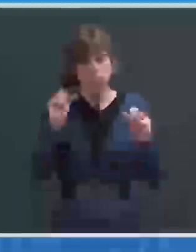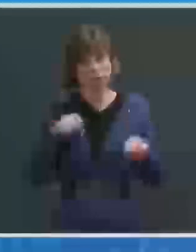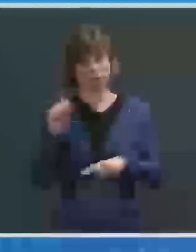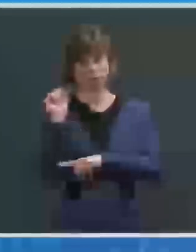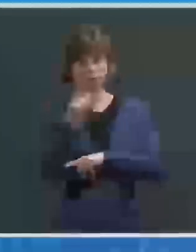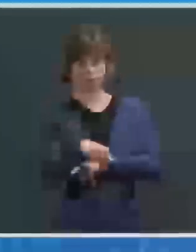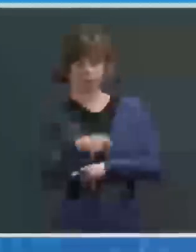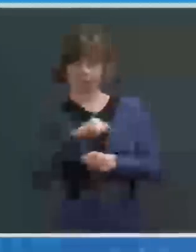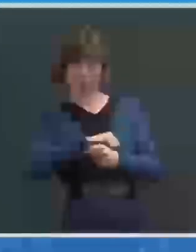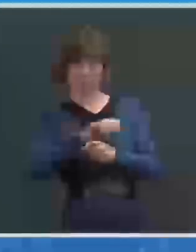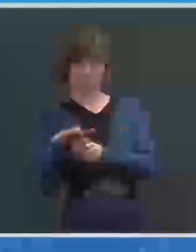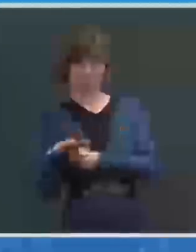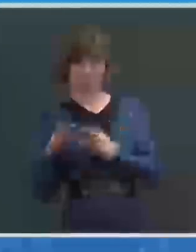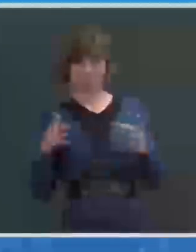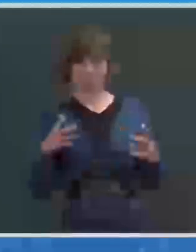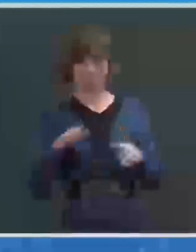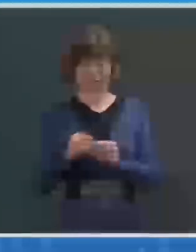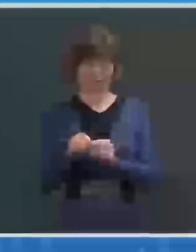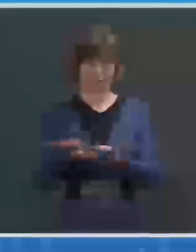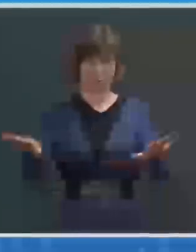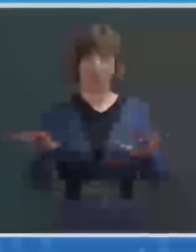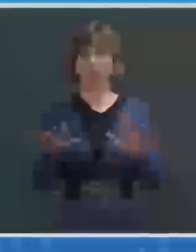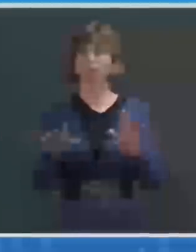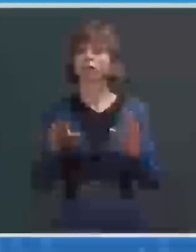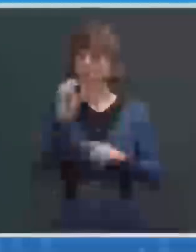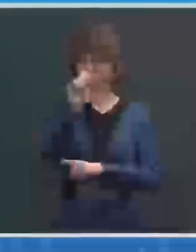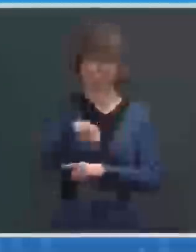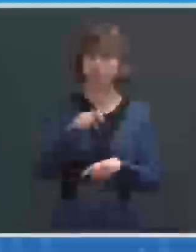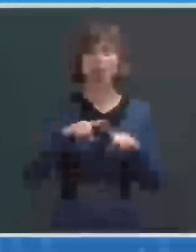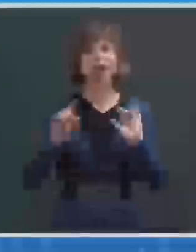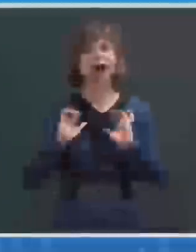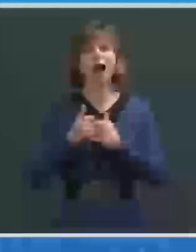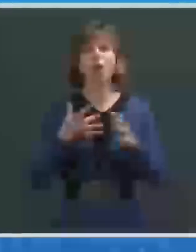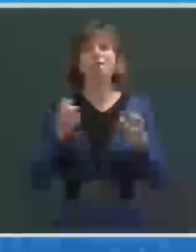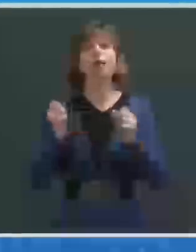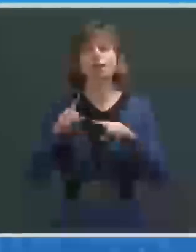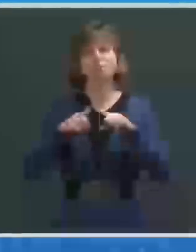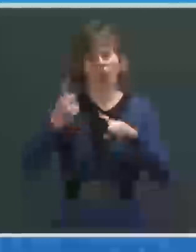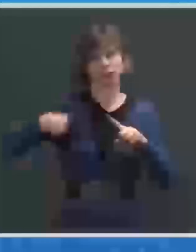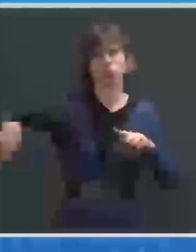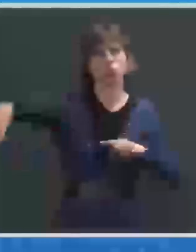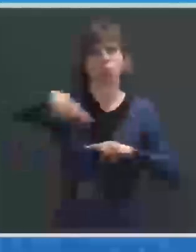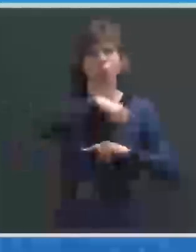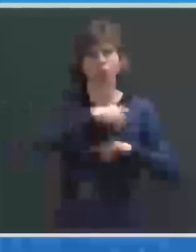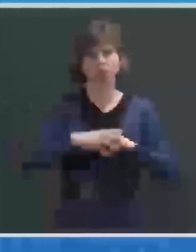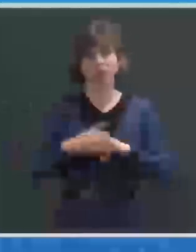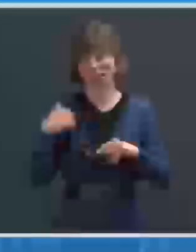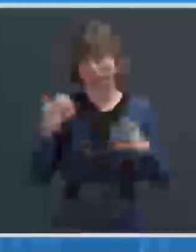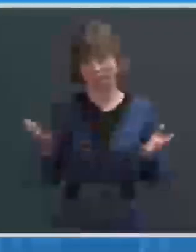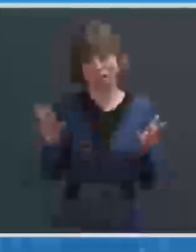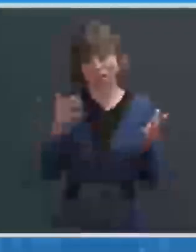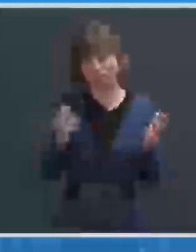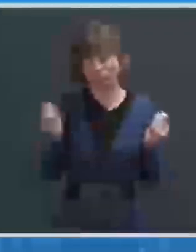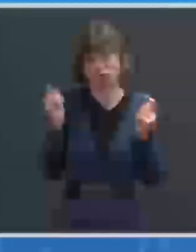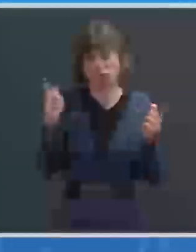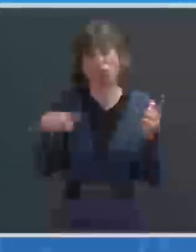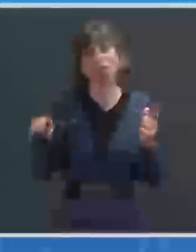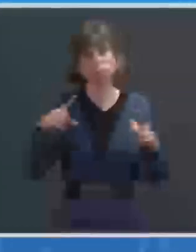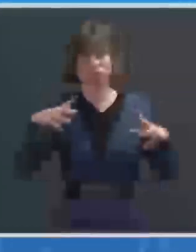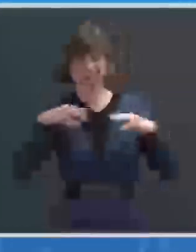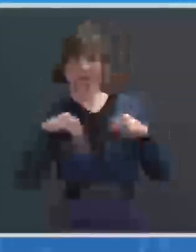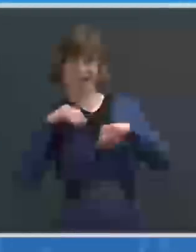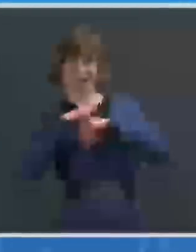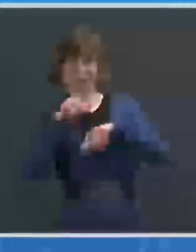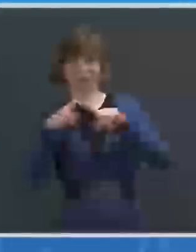how quickly we exit this crisis depends on all of us. And that's why I encourage everyone to take the advice of Drs.